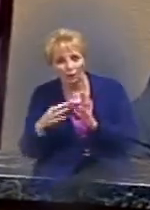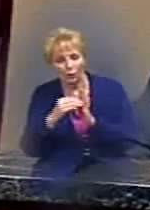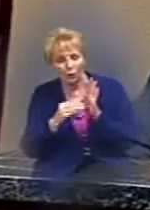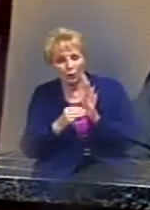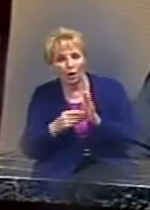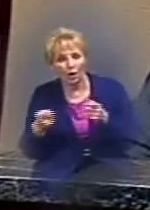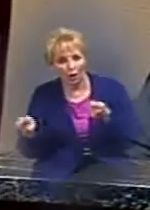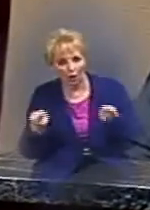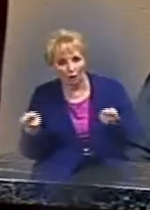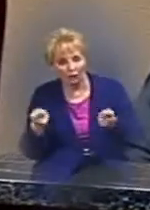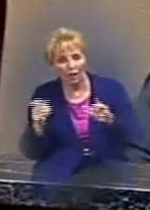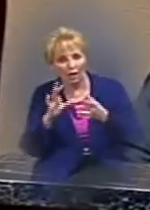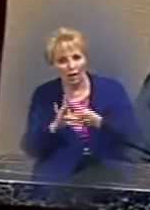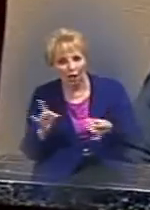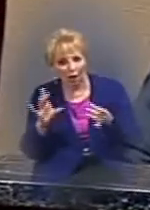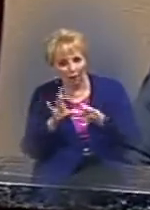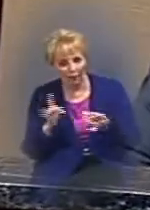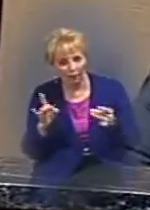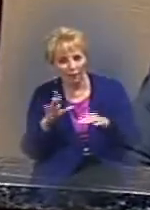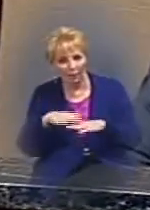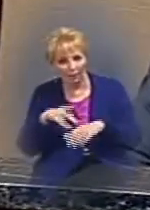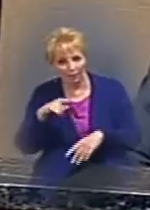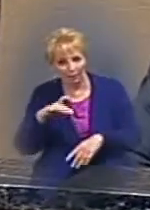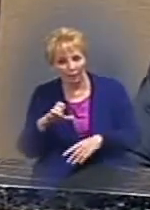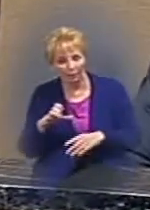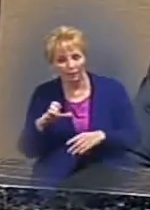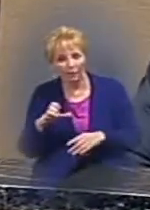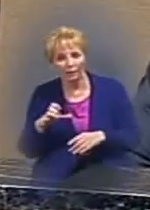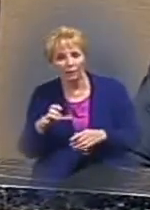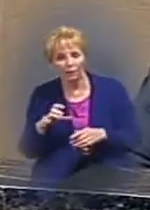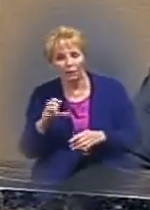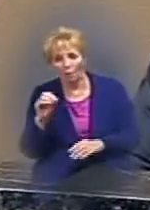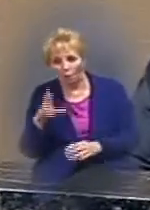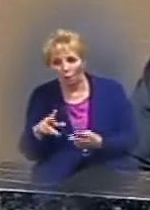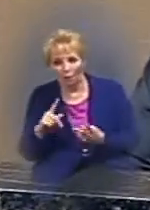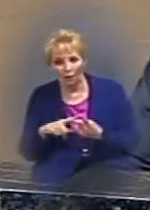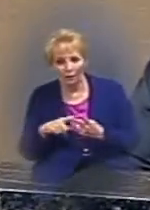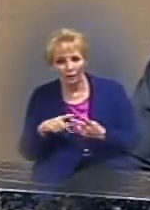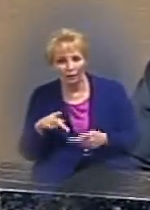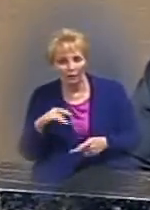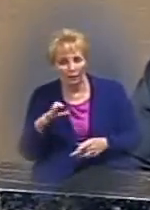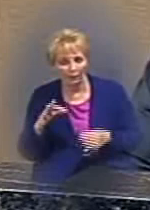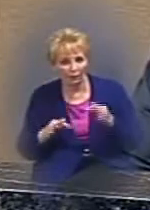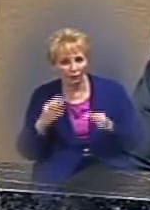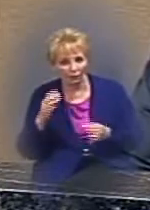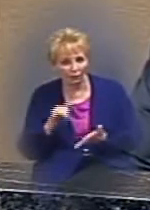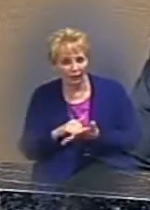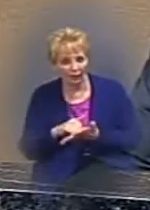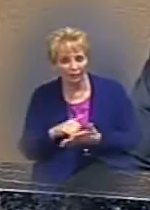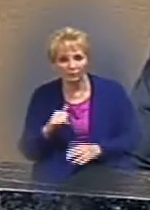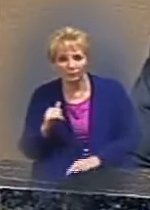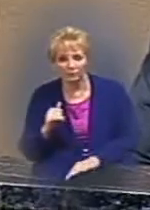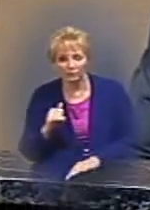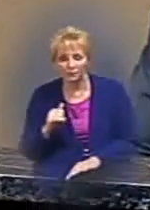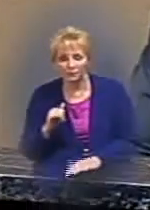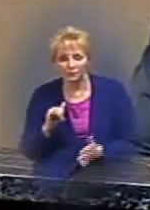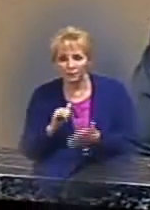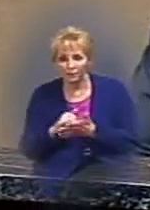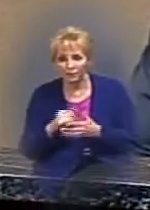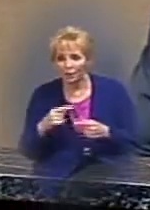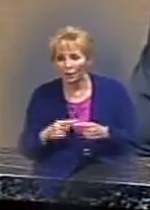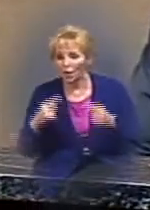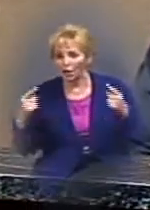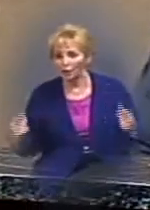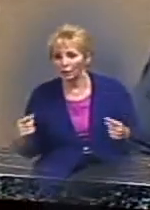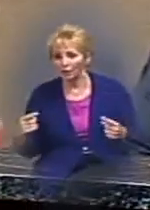governing comment at the public comment times or in public hearings for that matter. This is in contrast